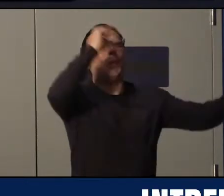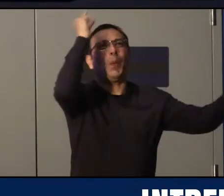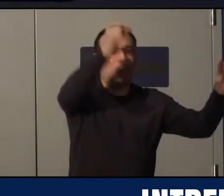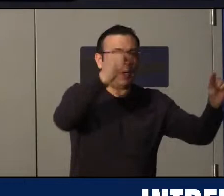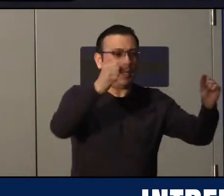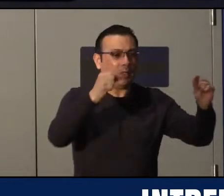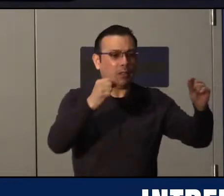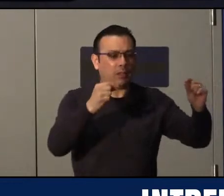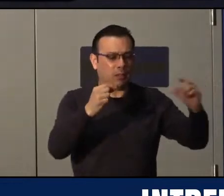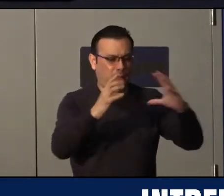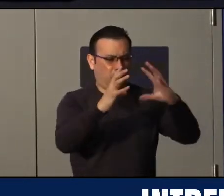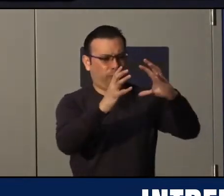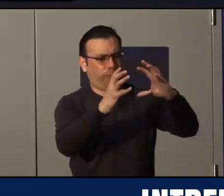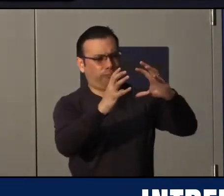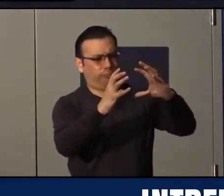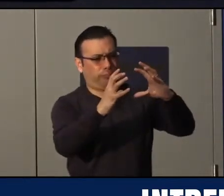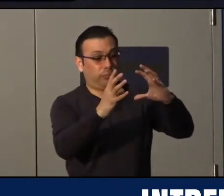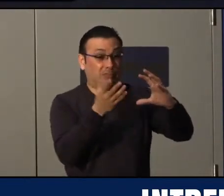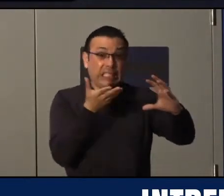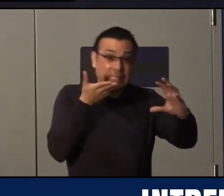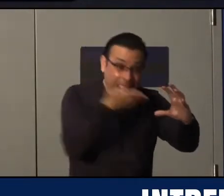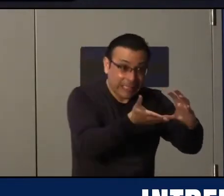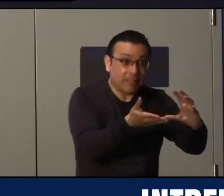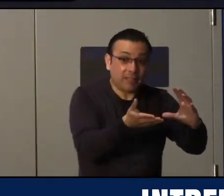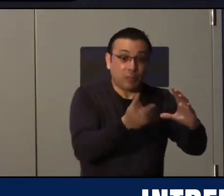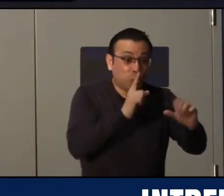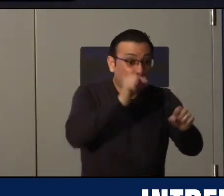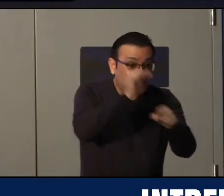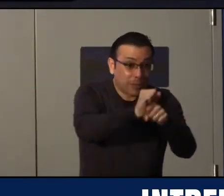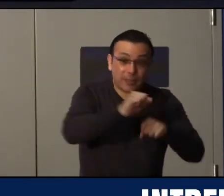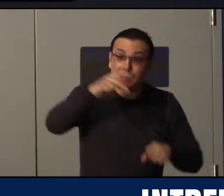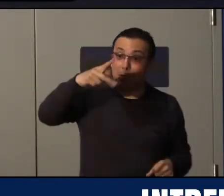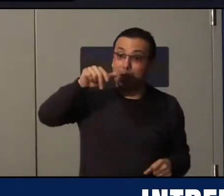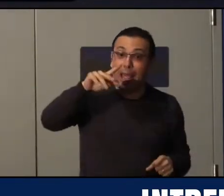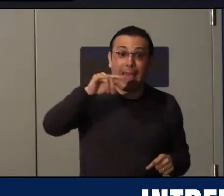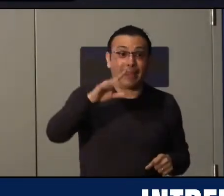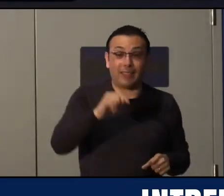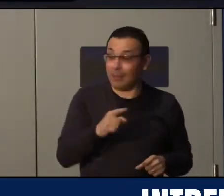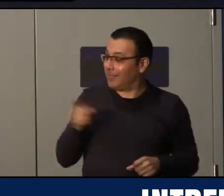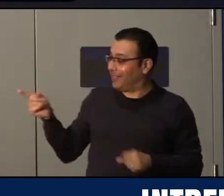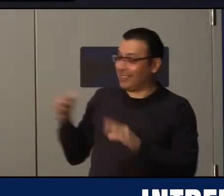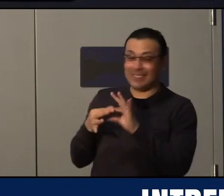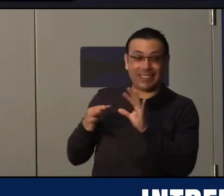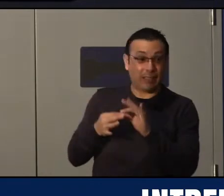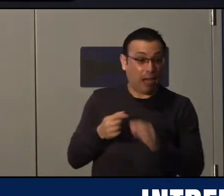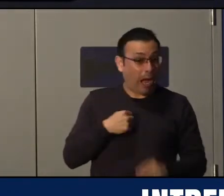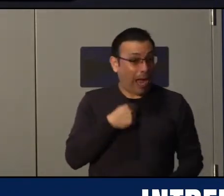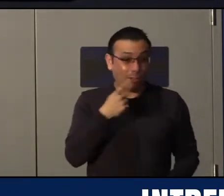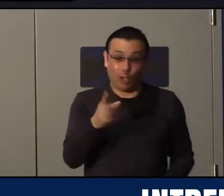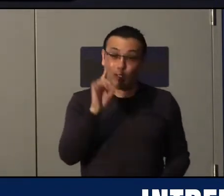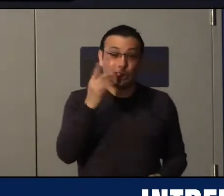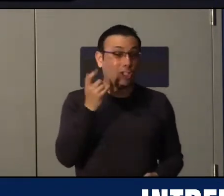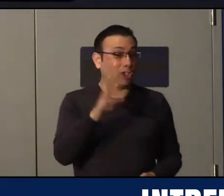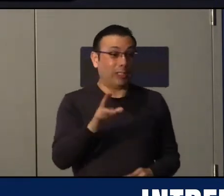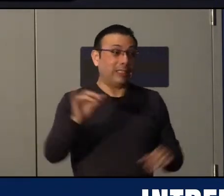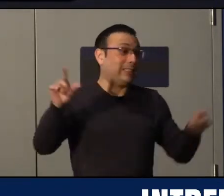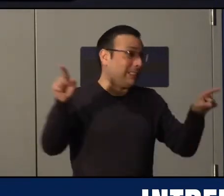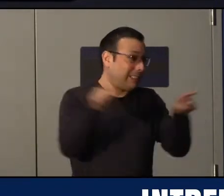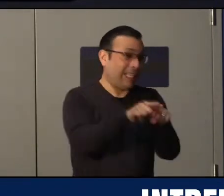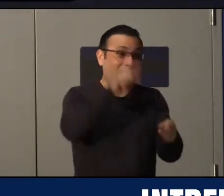there. The Earth is a planet. So when you said that, I was like, that's exactly what I reported to Digger. It's the same exact